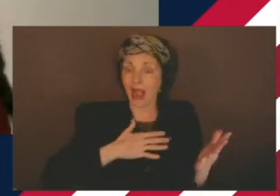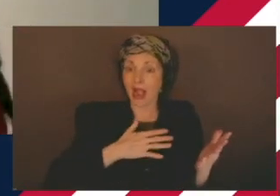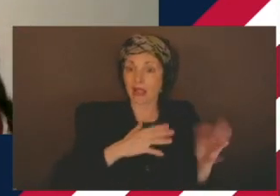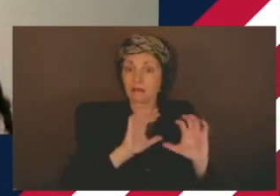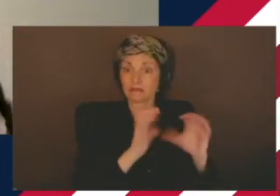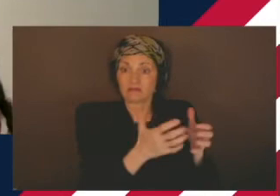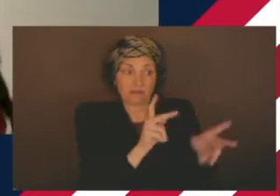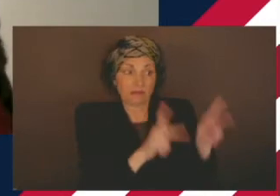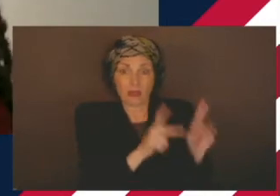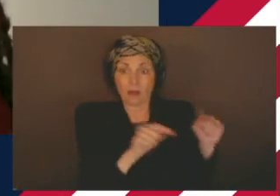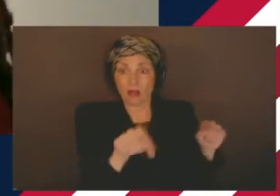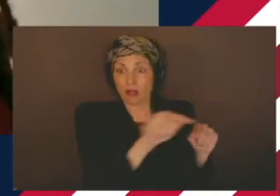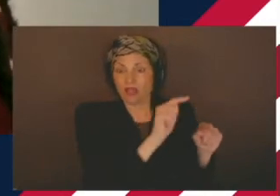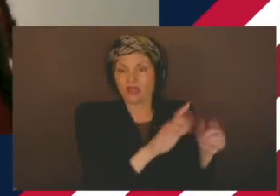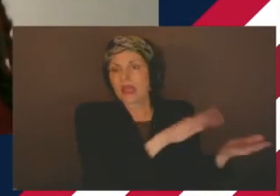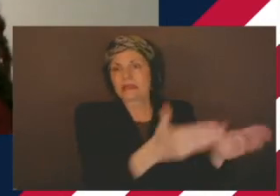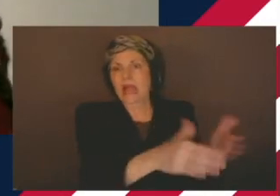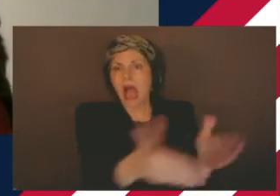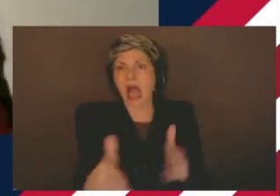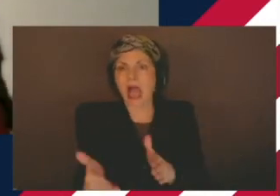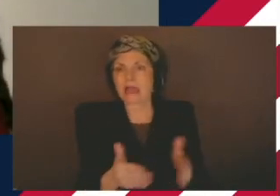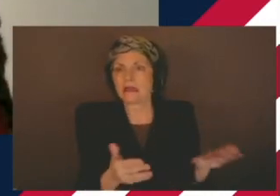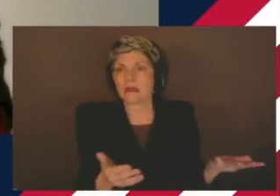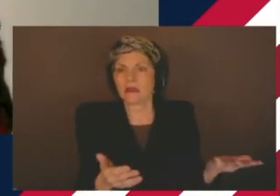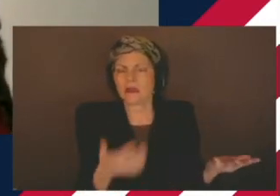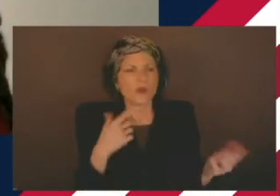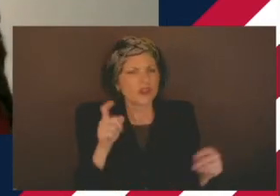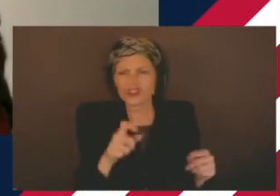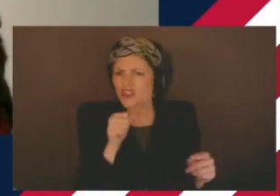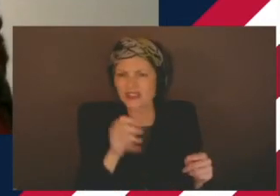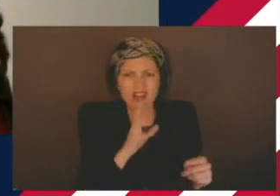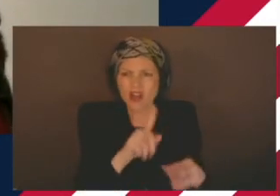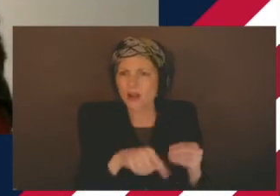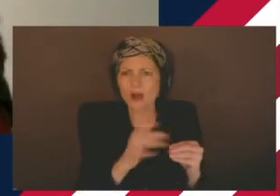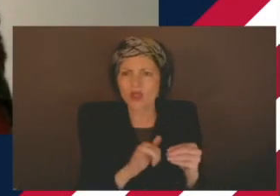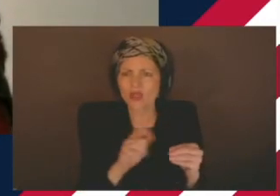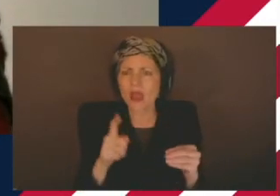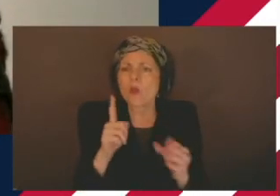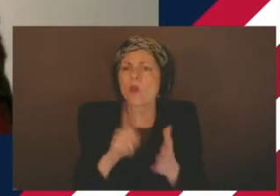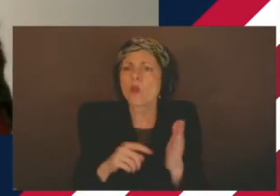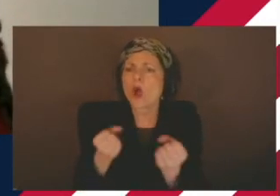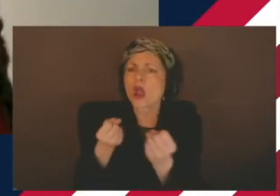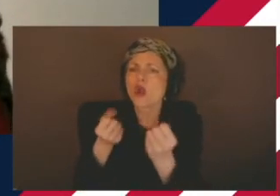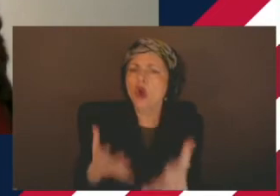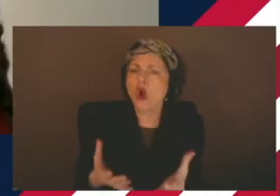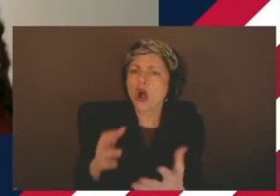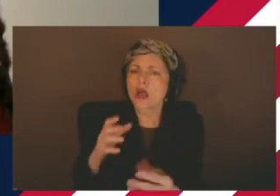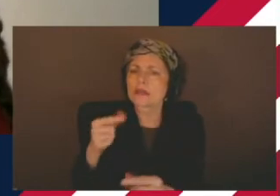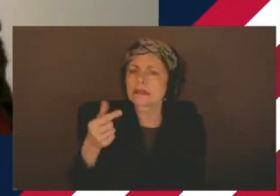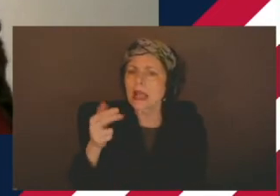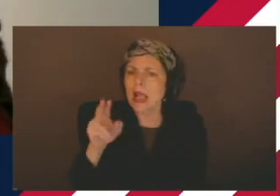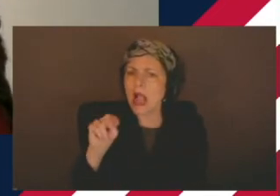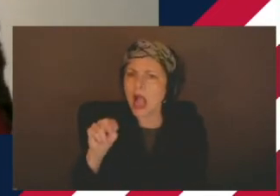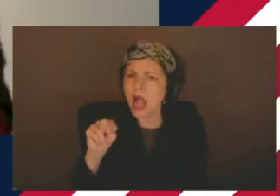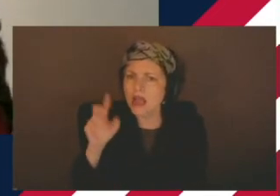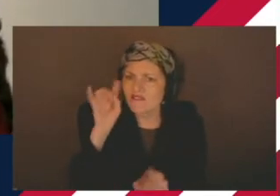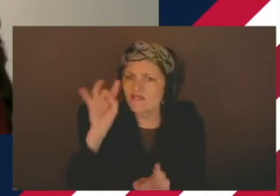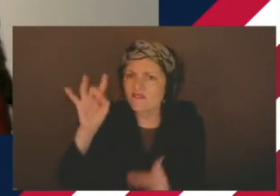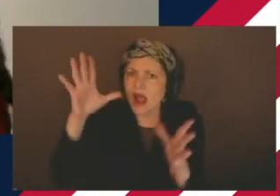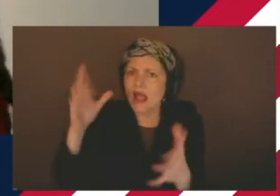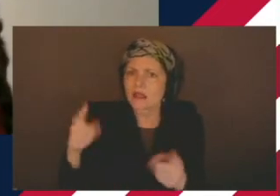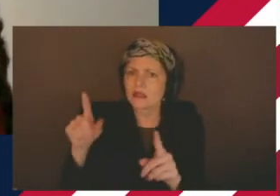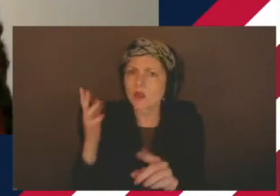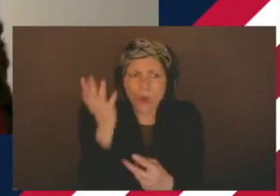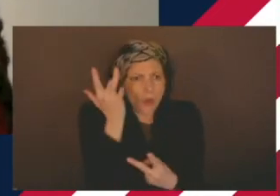a Band-Aid on the real issue, and we shouldn't be talking about that. We should really be talking about the root causes of gun violence and why it's so easy for folks to get guns